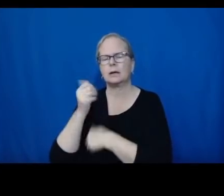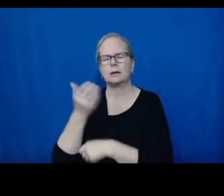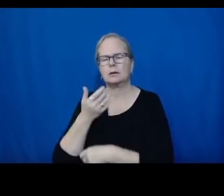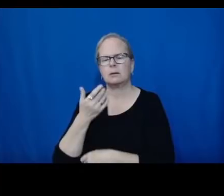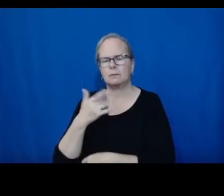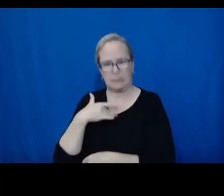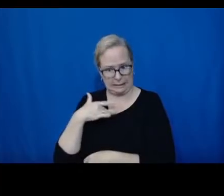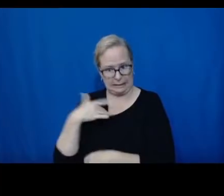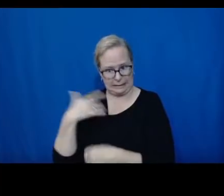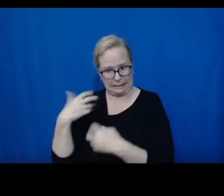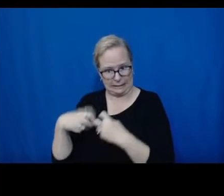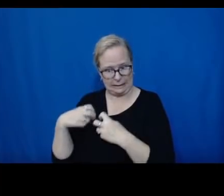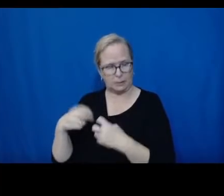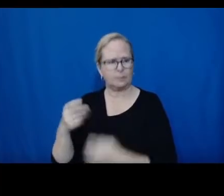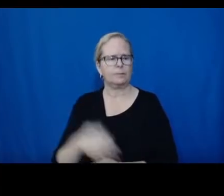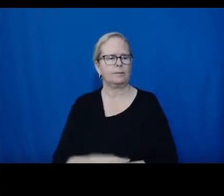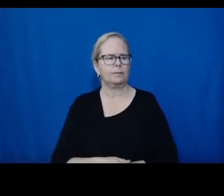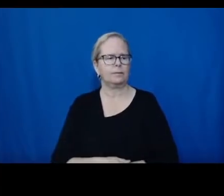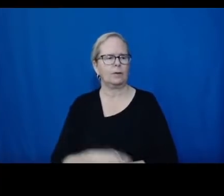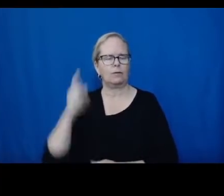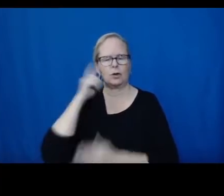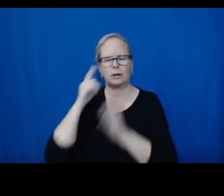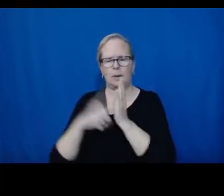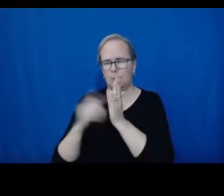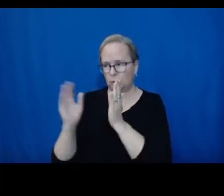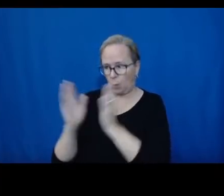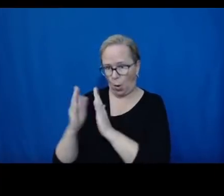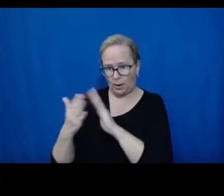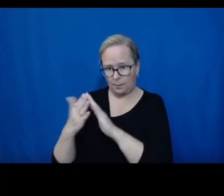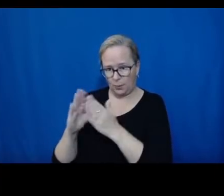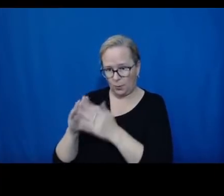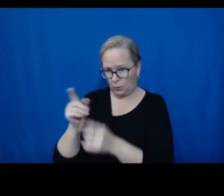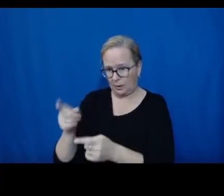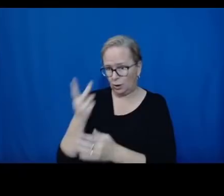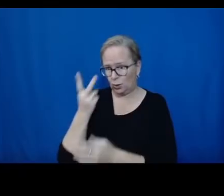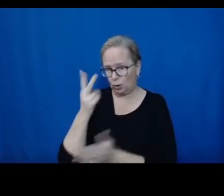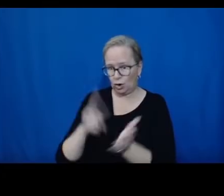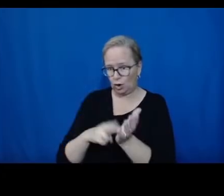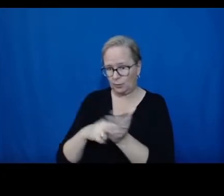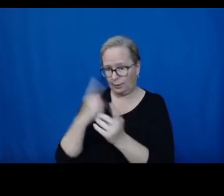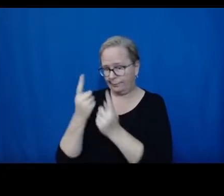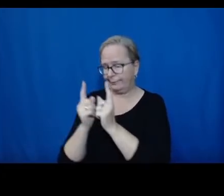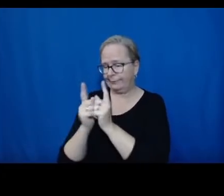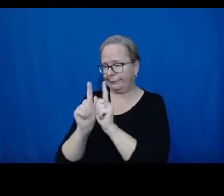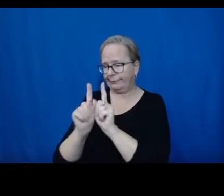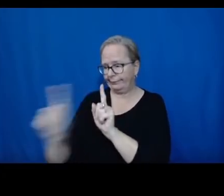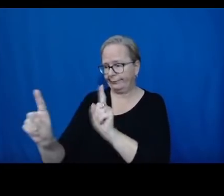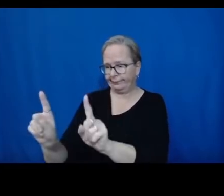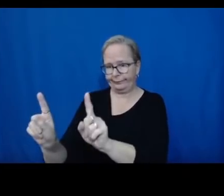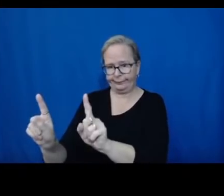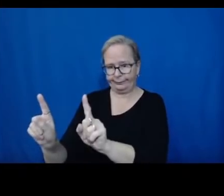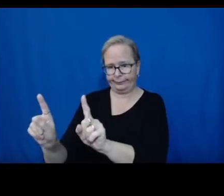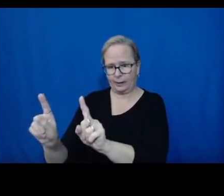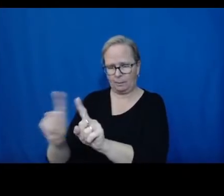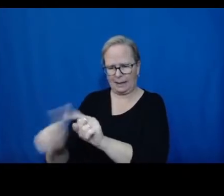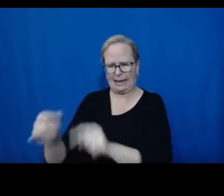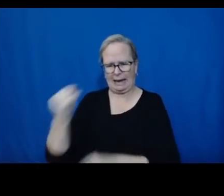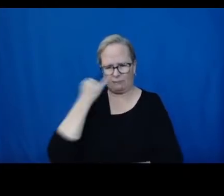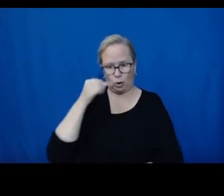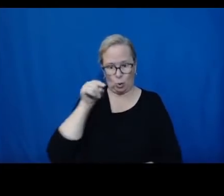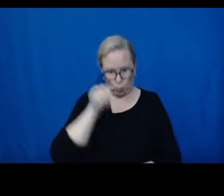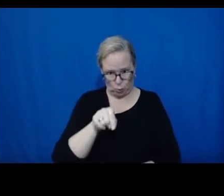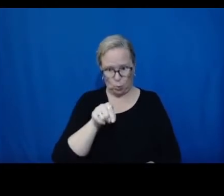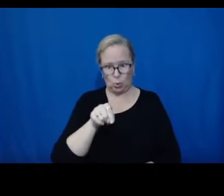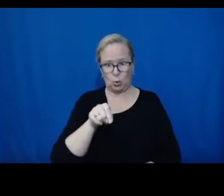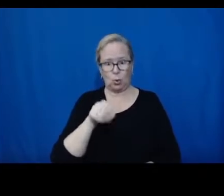2 nurses, that's like 1% of our nursing population. And if you lose 2 nurses or, Holly, God forbid, an RT, I'm